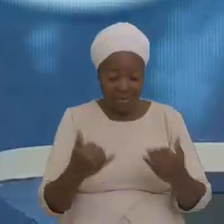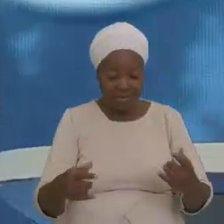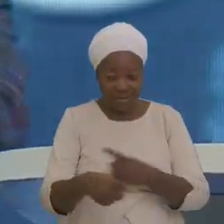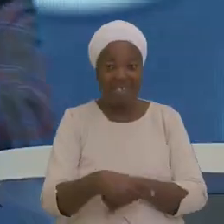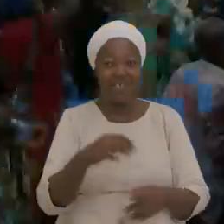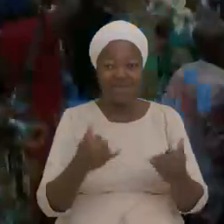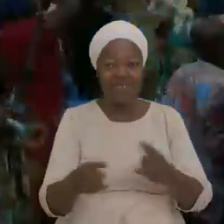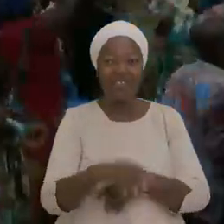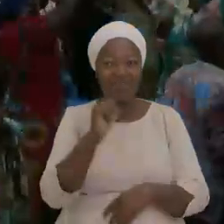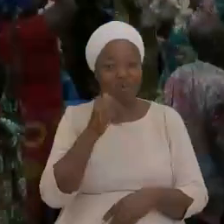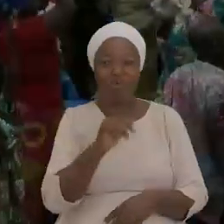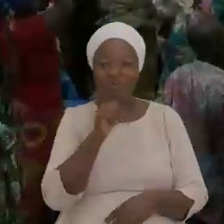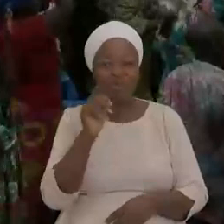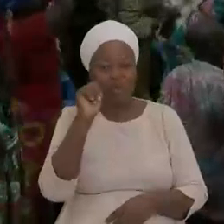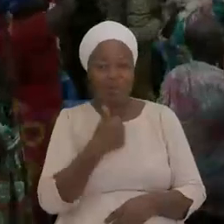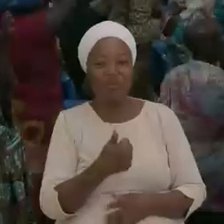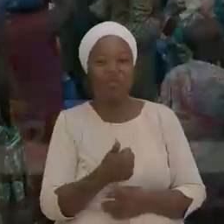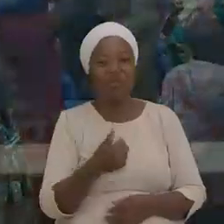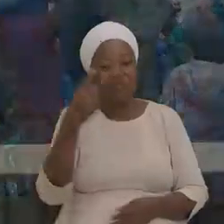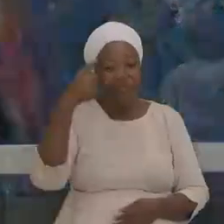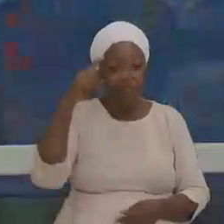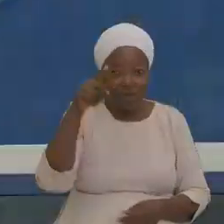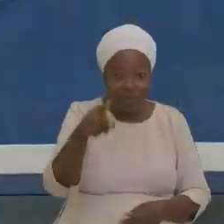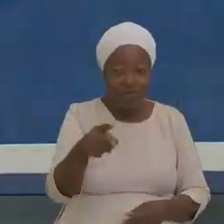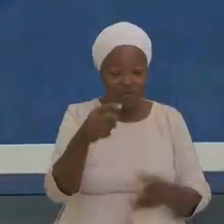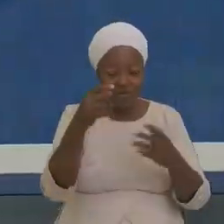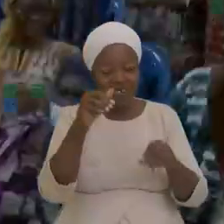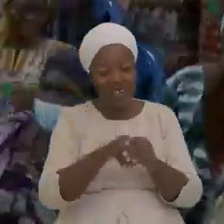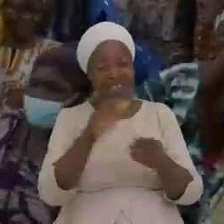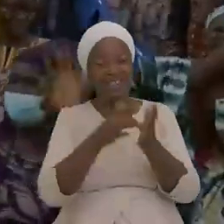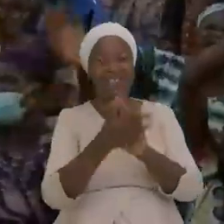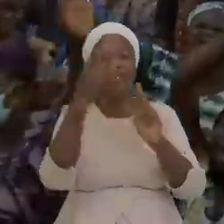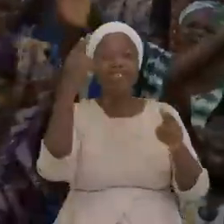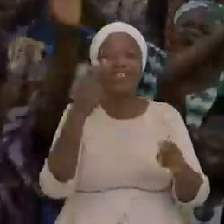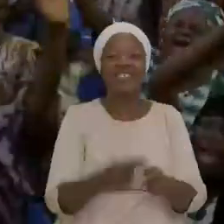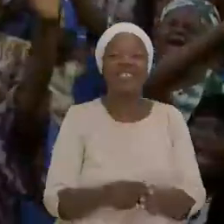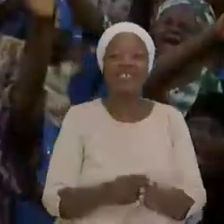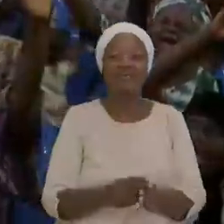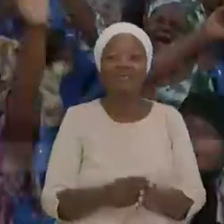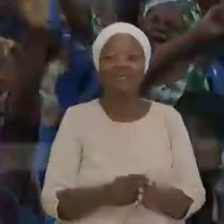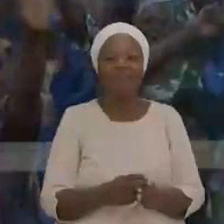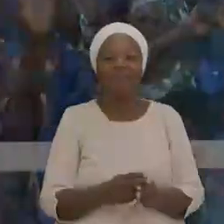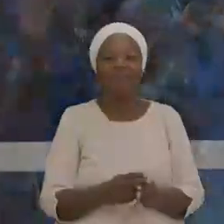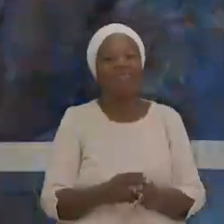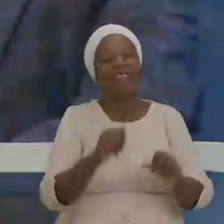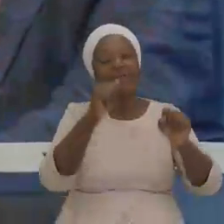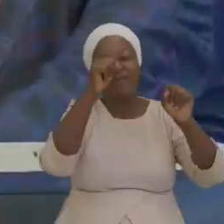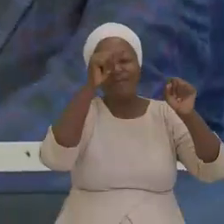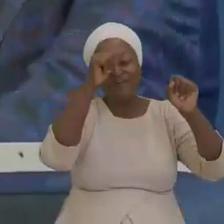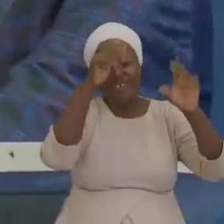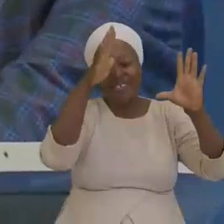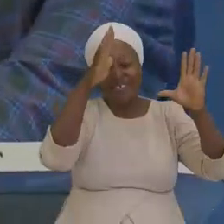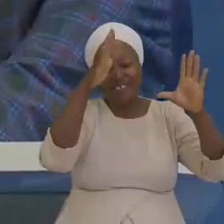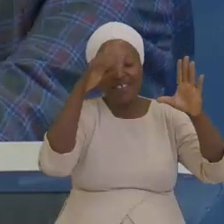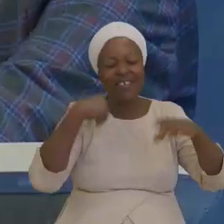vous. For you in Jesus' name. Father, we